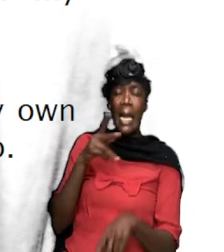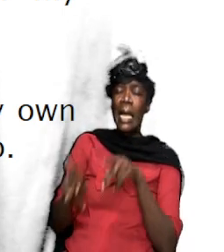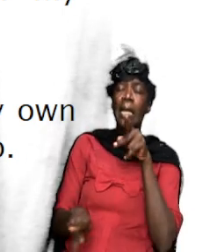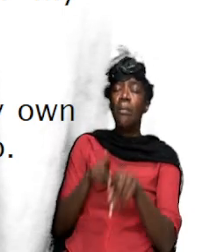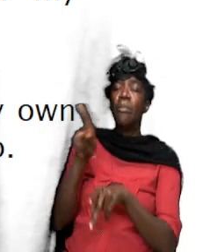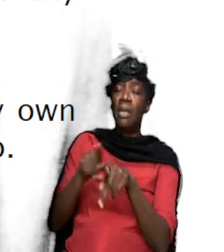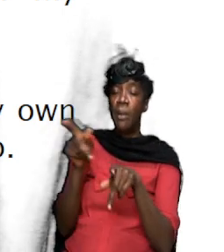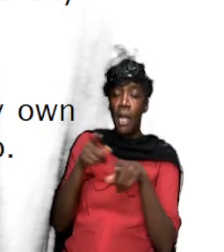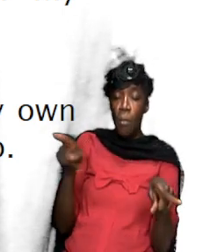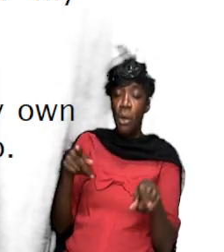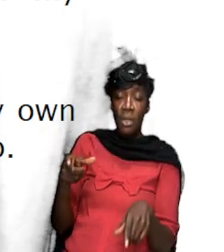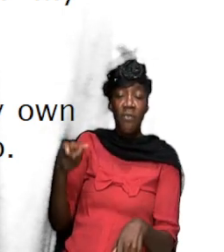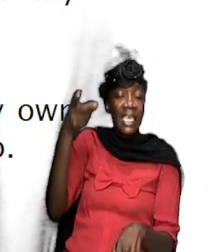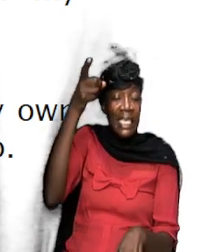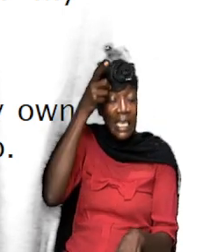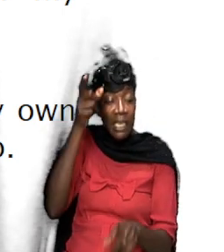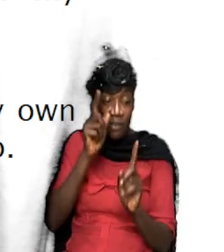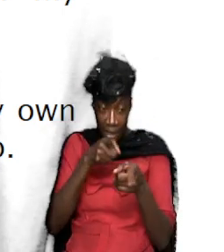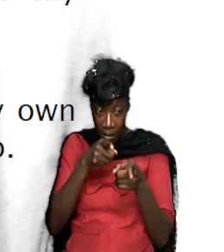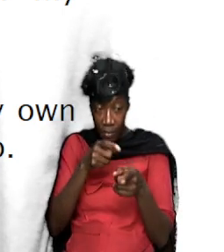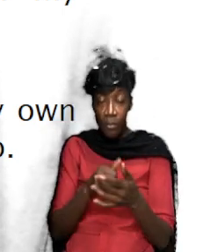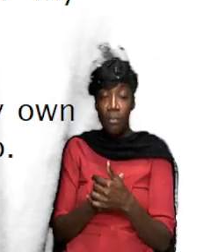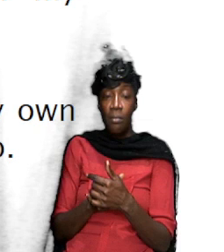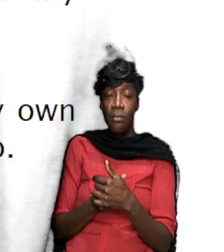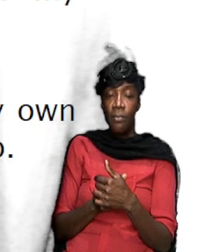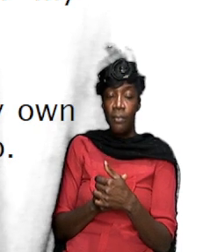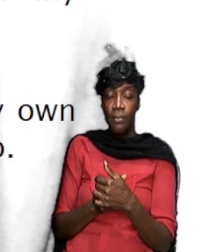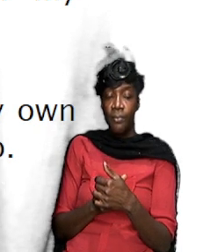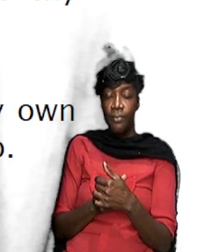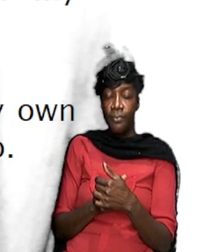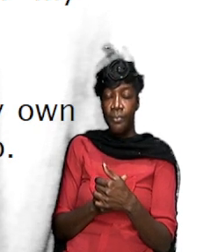But for David, he said,